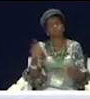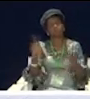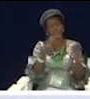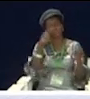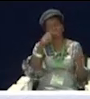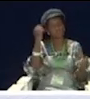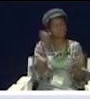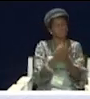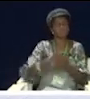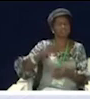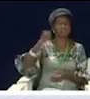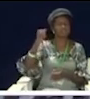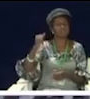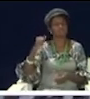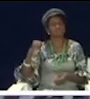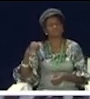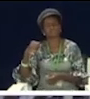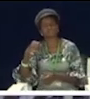amen from someone?